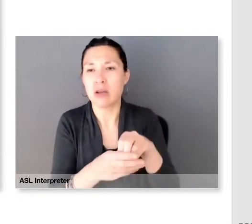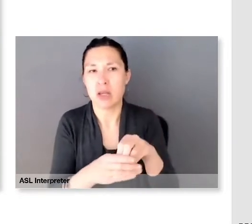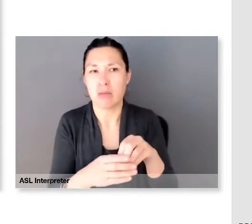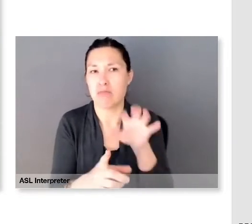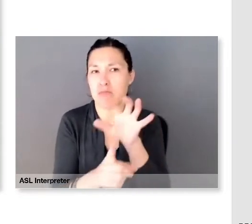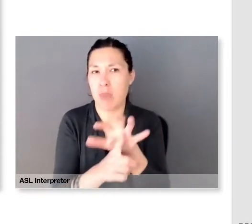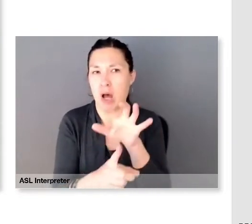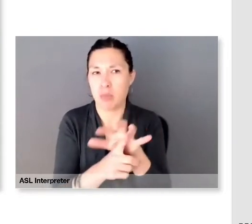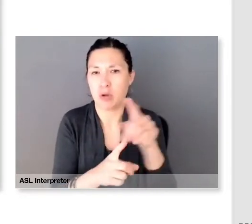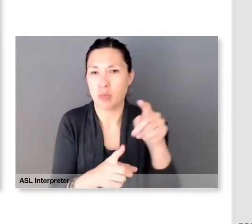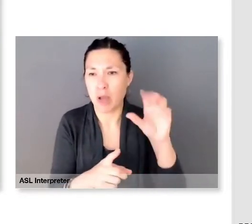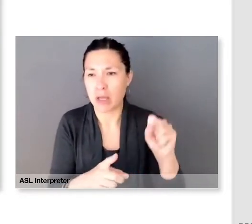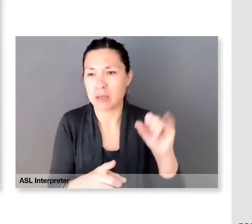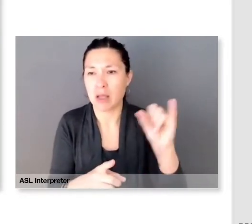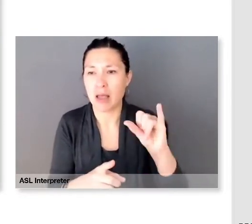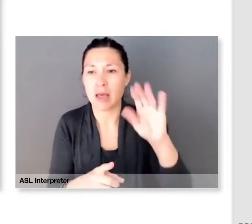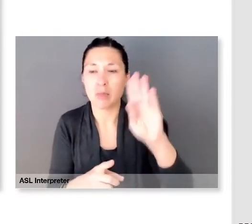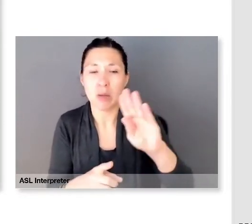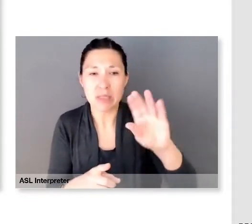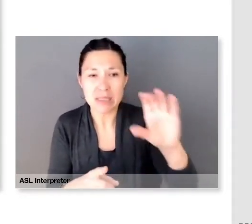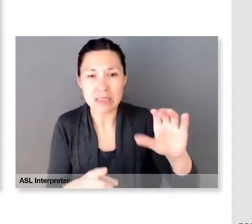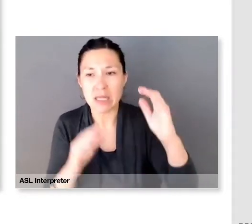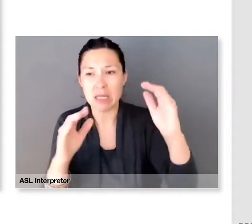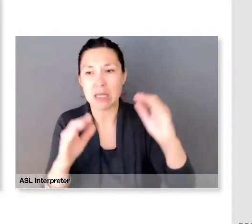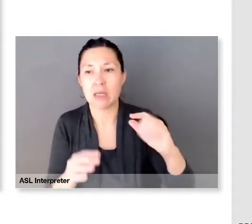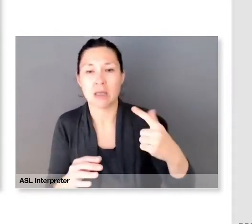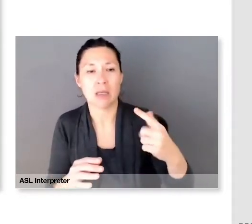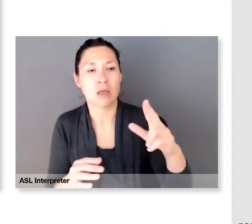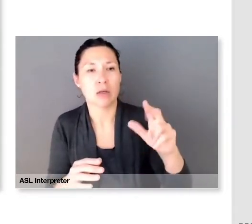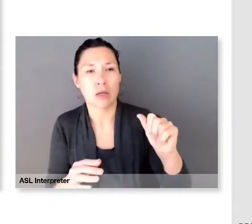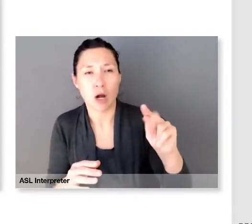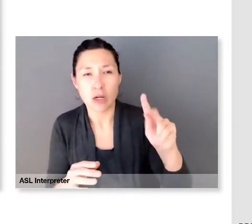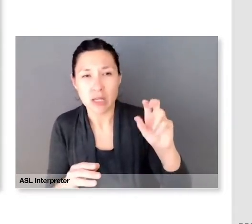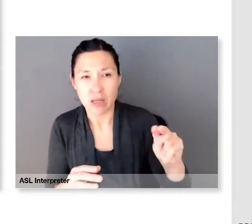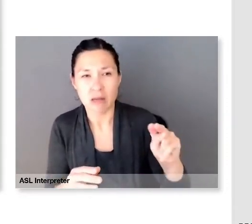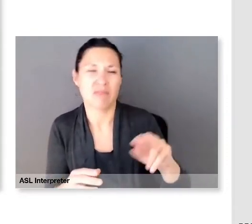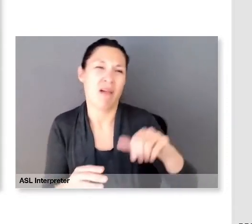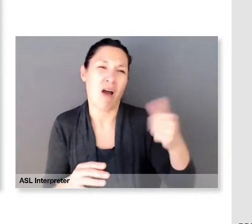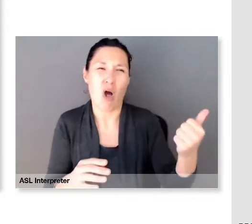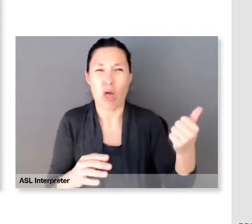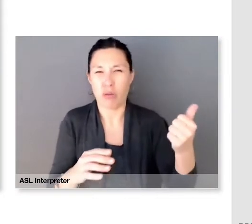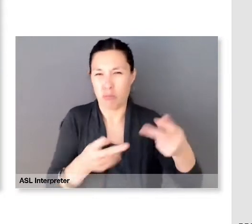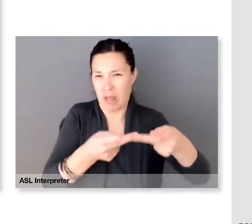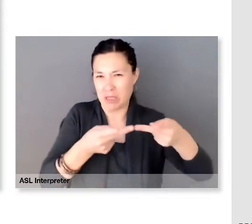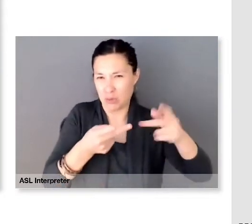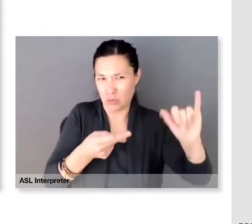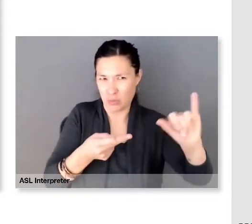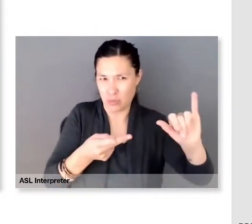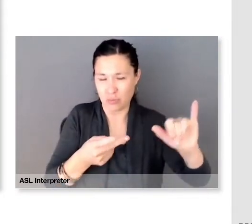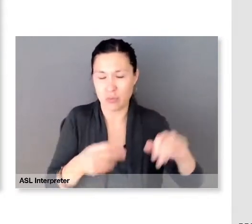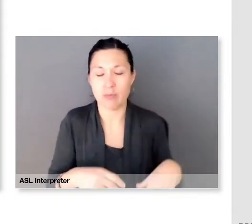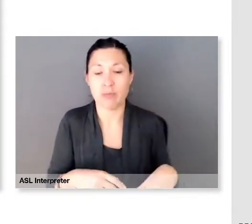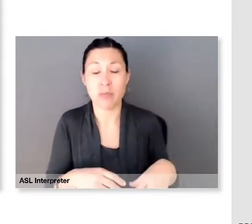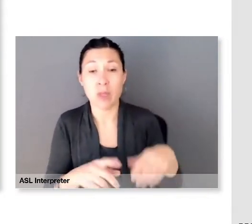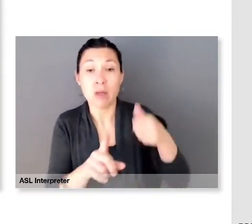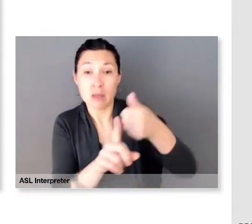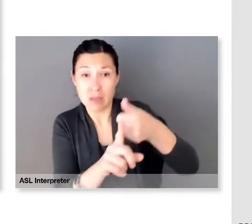Wired, and many other journalistic venues. And finally, she is also